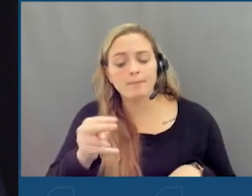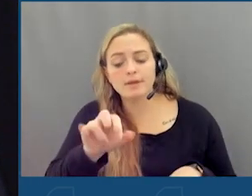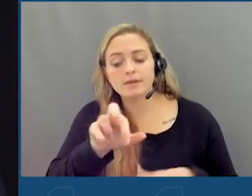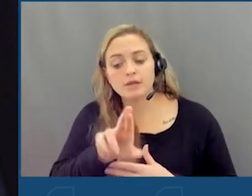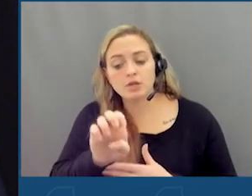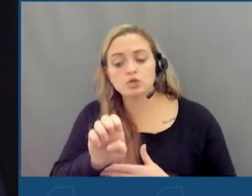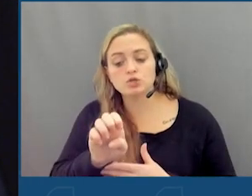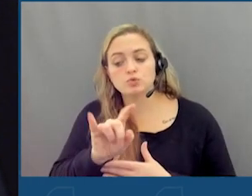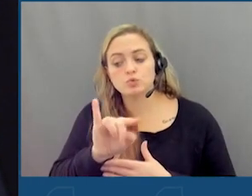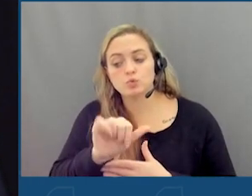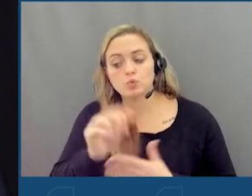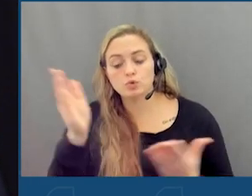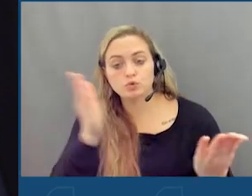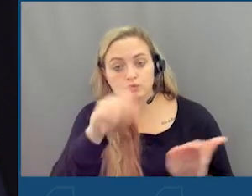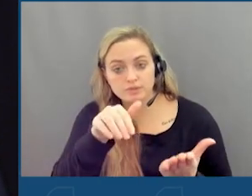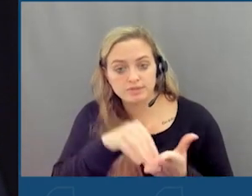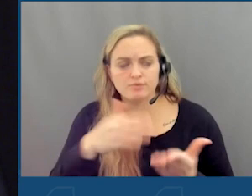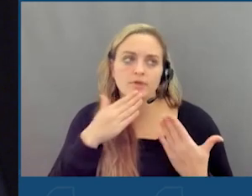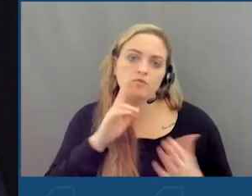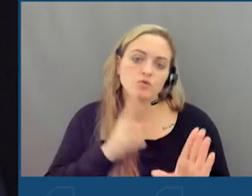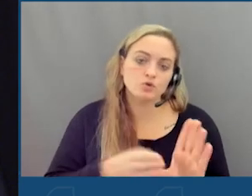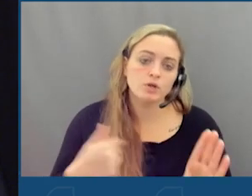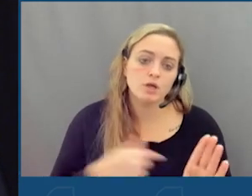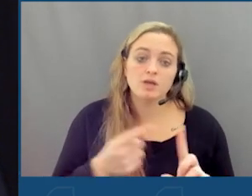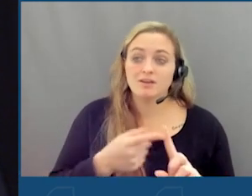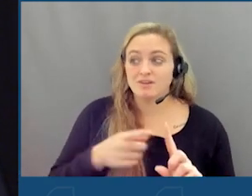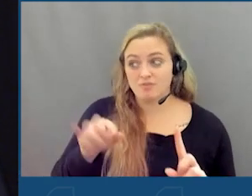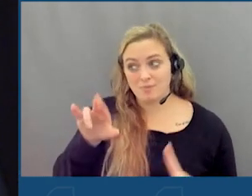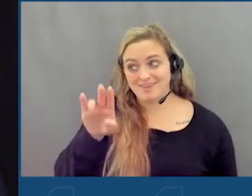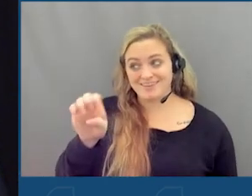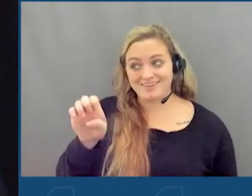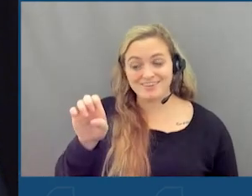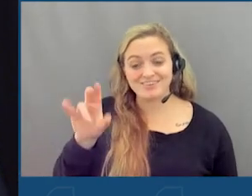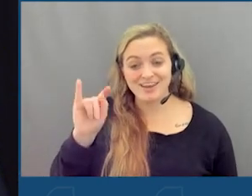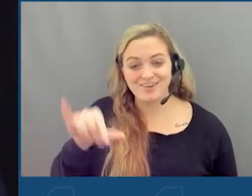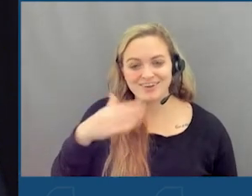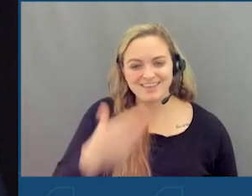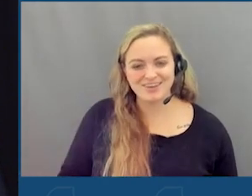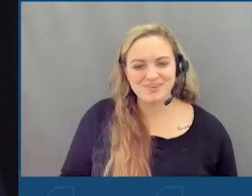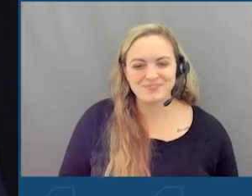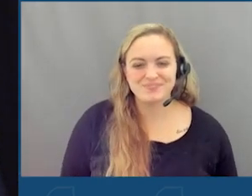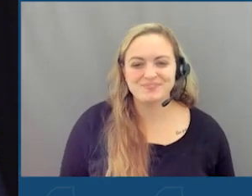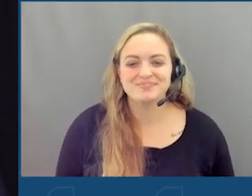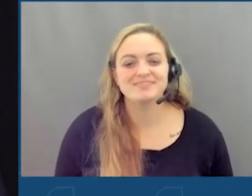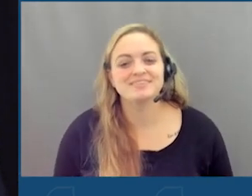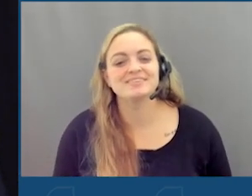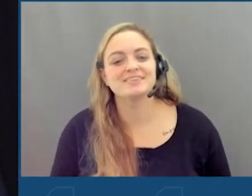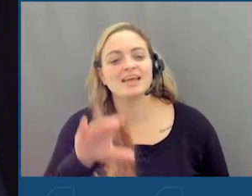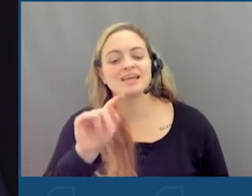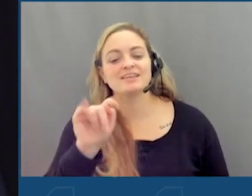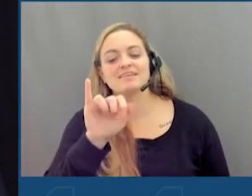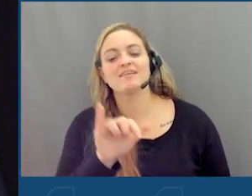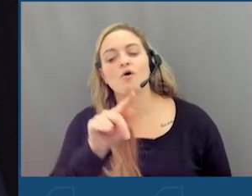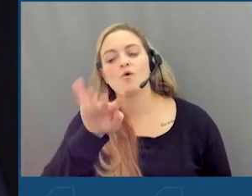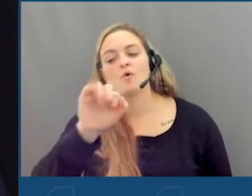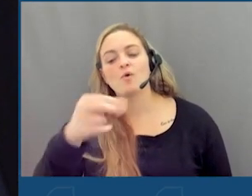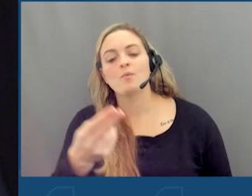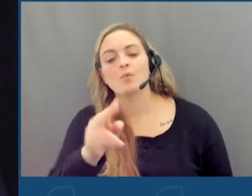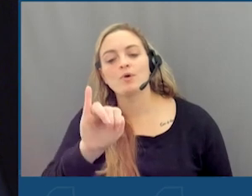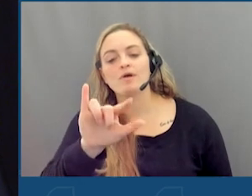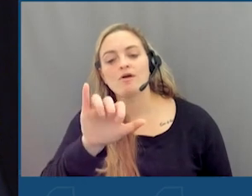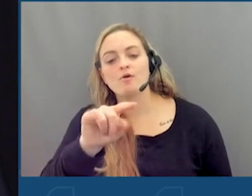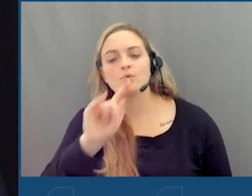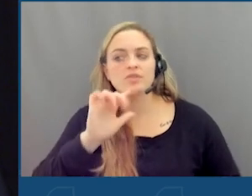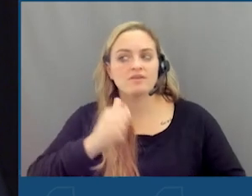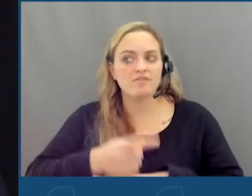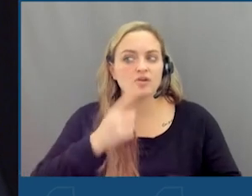and Center. Thank you for joining us all the way from Erie County. All right, that's great. And Chanel Portia Albert, the founder and executive director